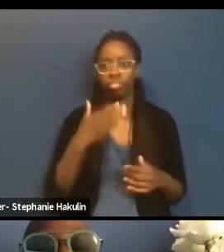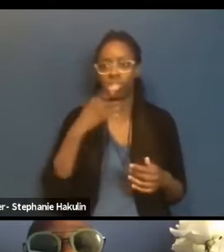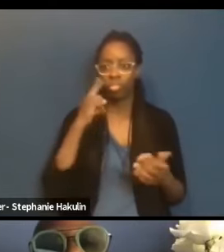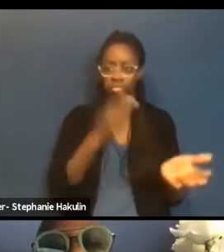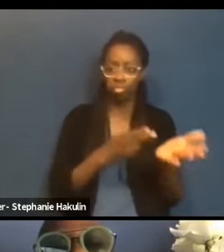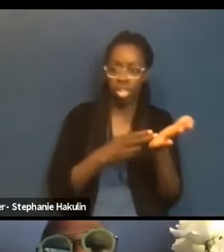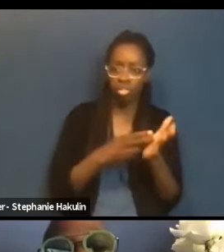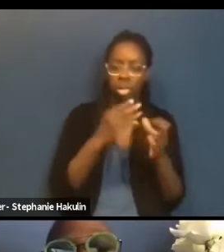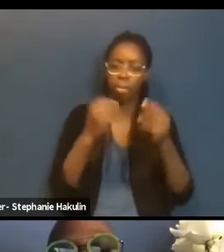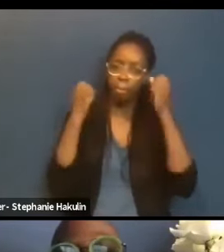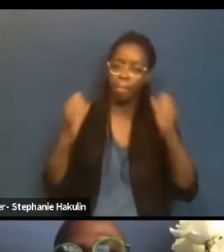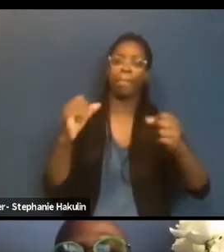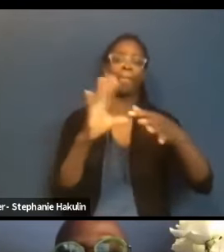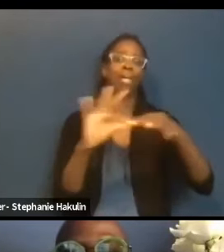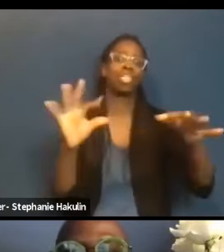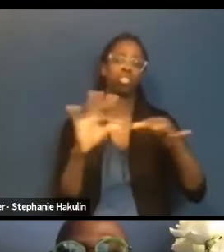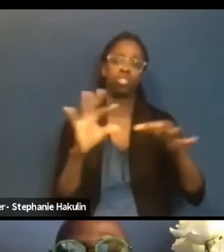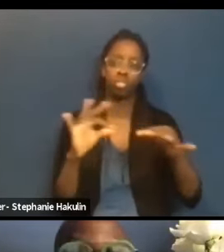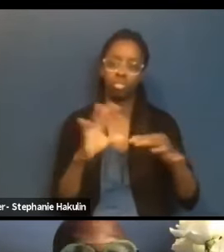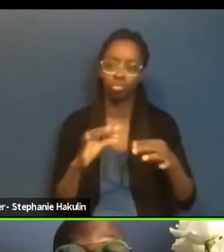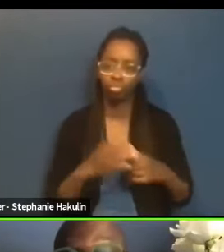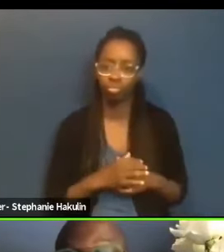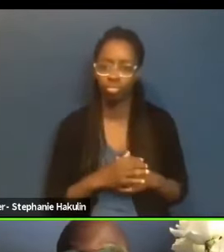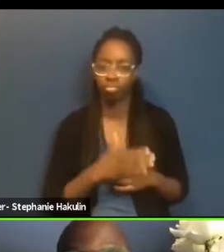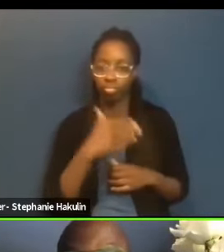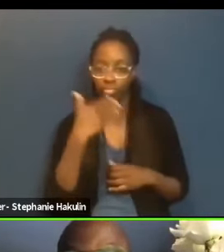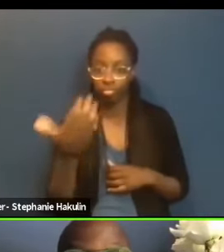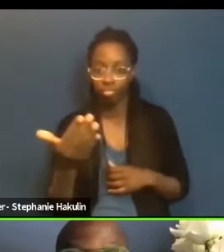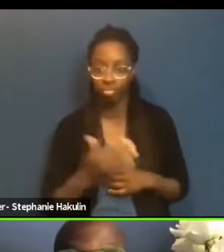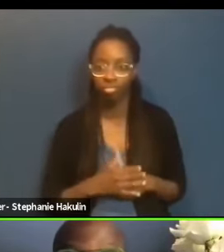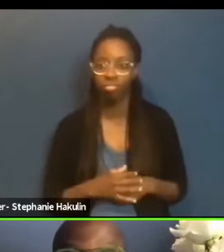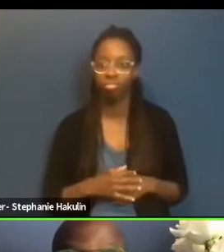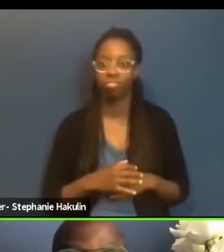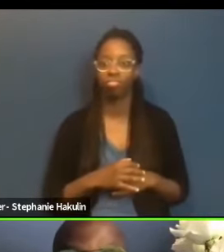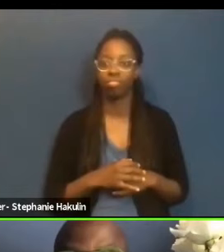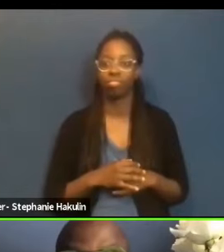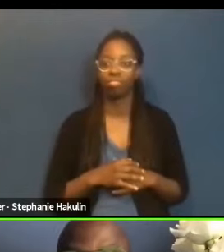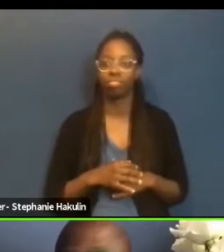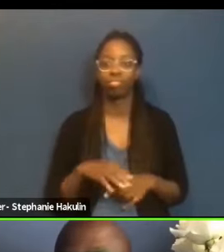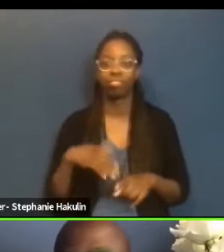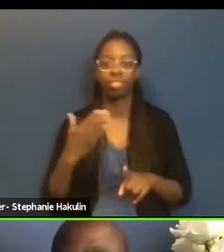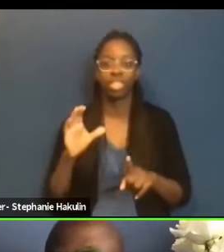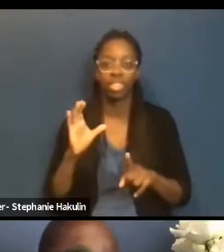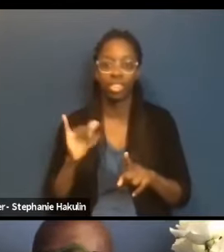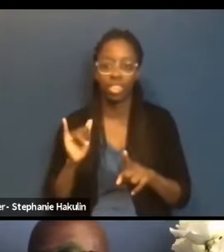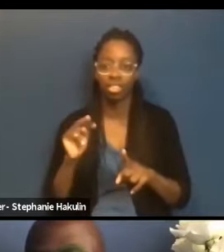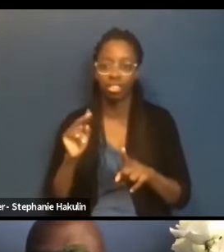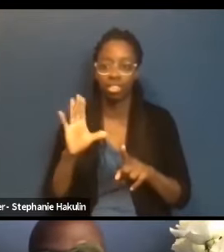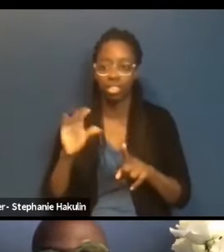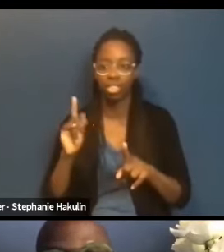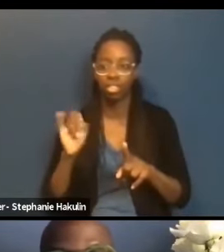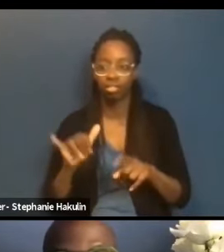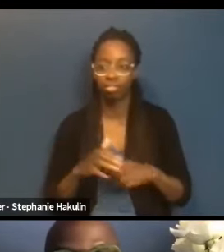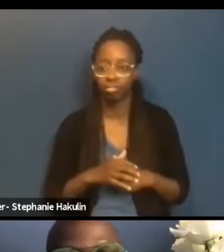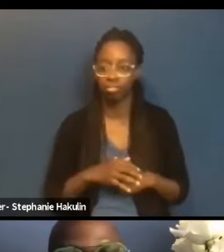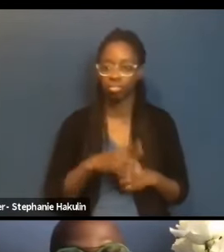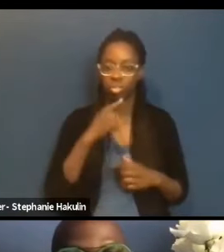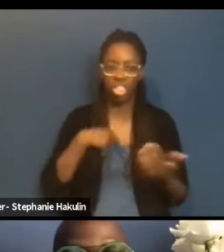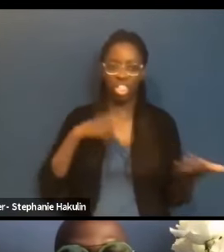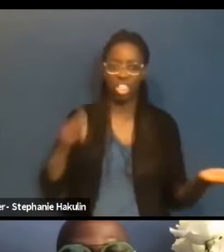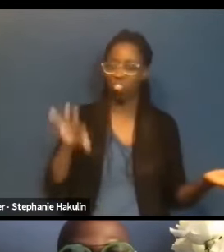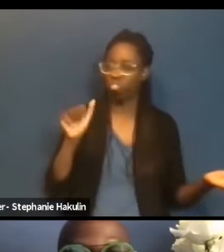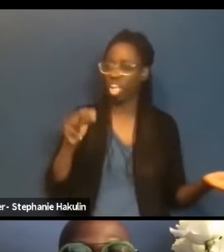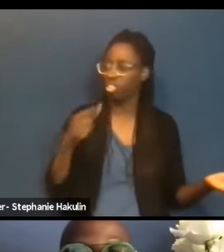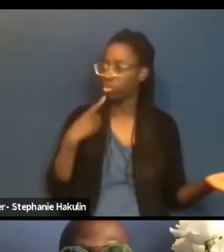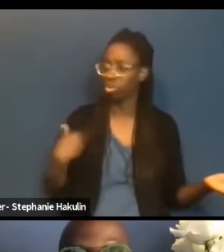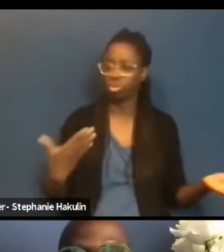feel you, because I didn't realize I might need a fan up in here. Yeah, man. It's turned up. Yeah. For that poet from Miami, from low to